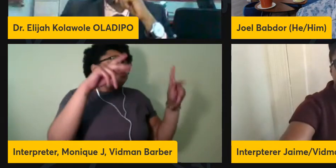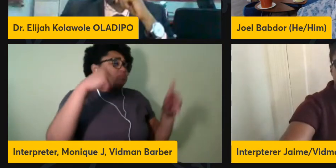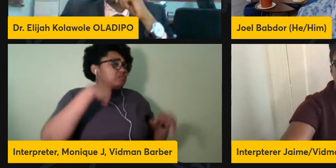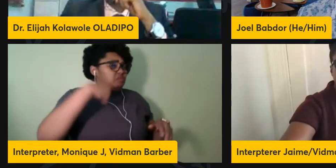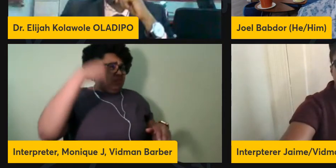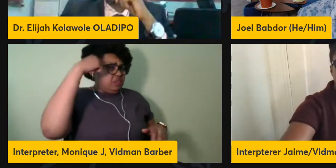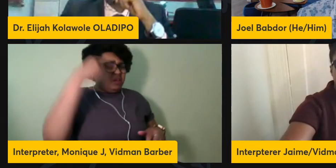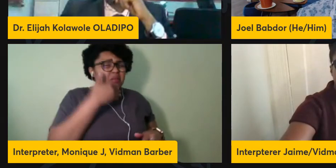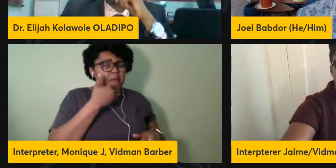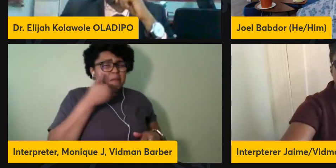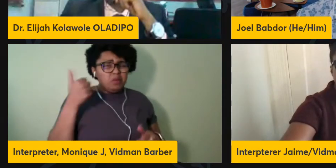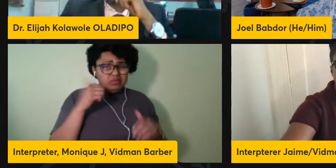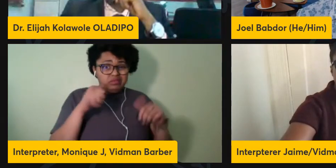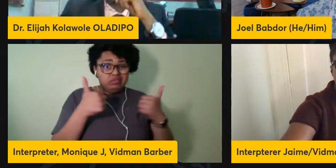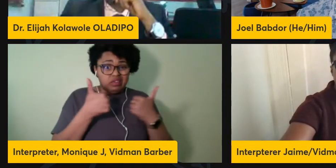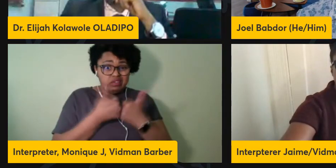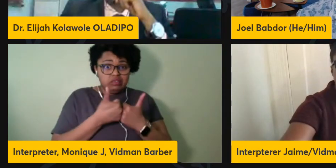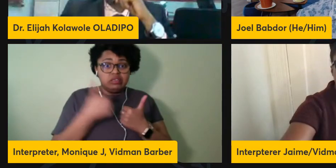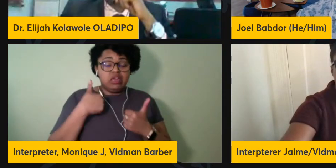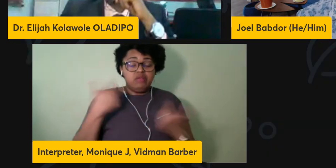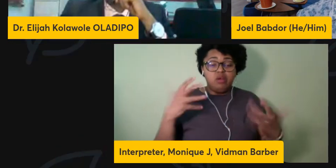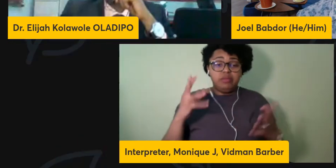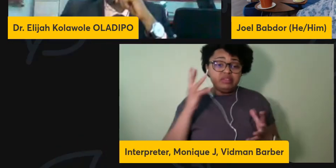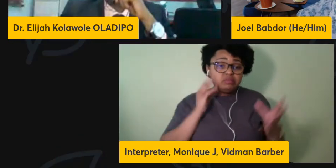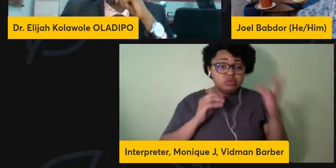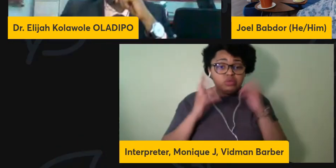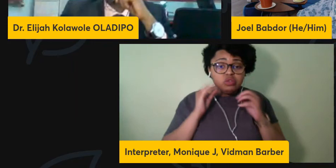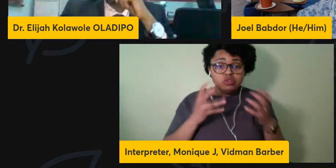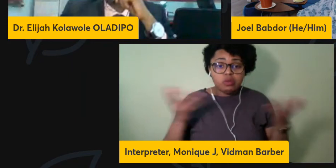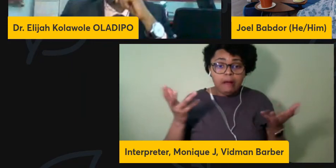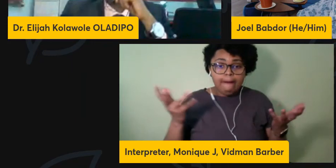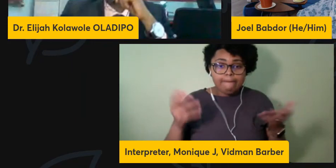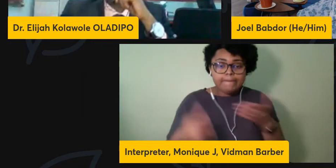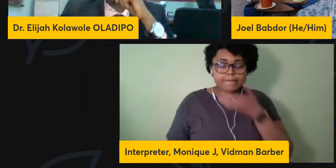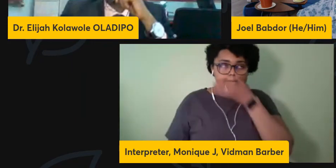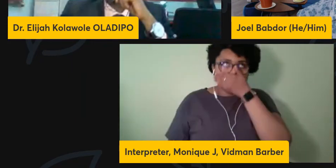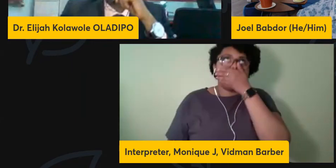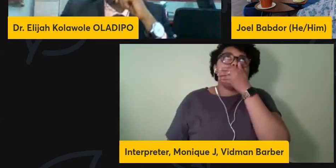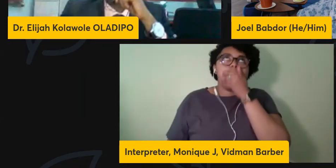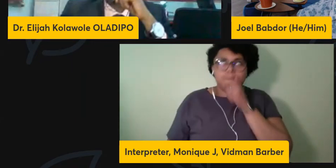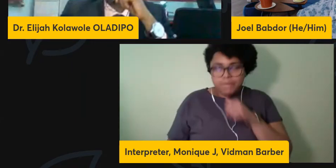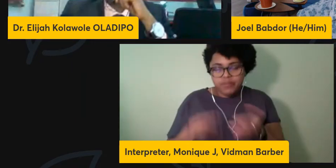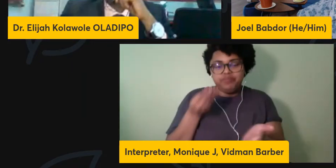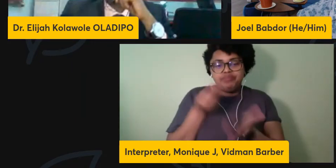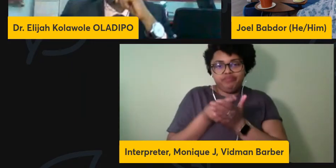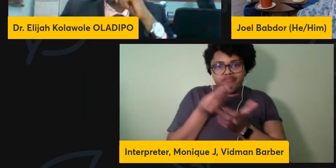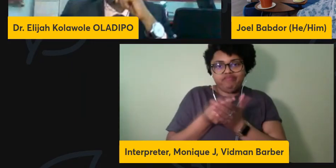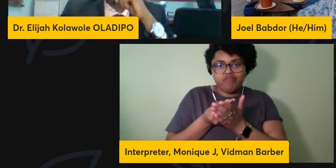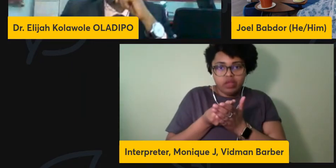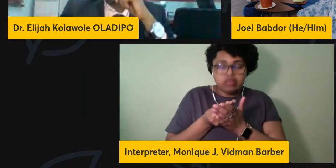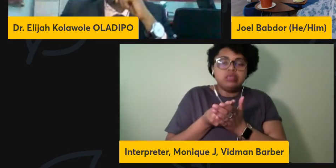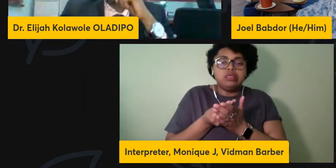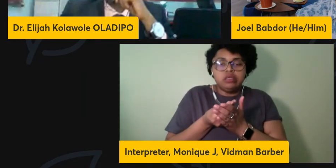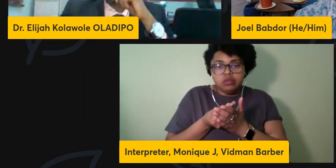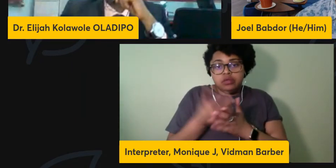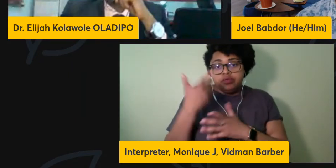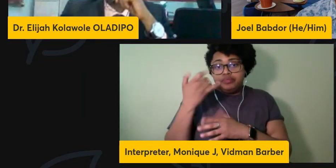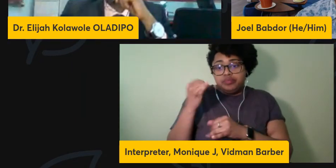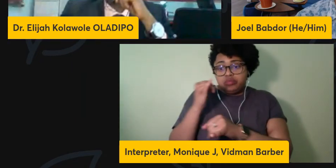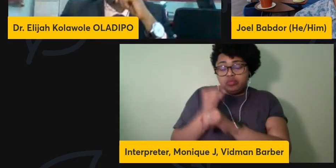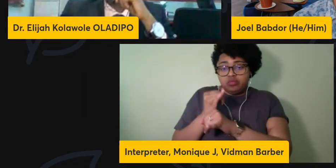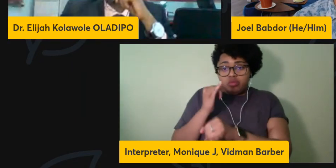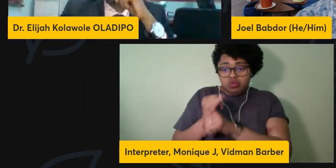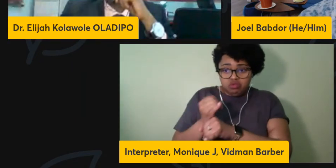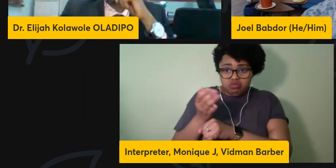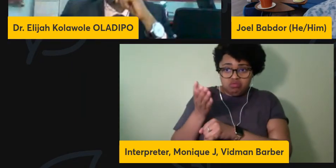most challenges I've ever had is the funding, because the institute I had